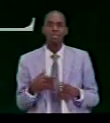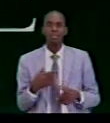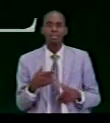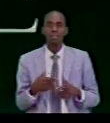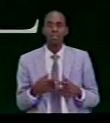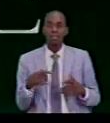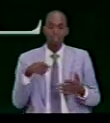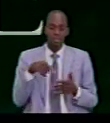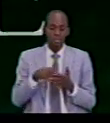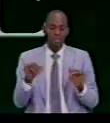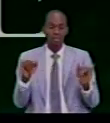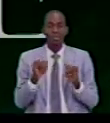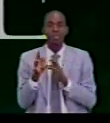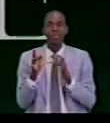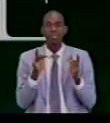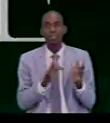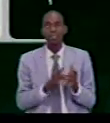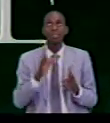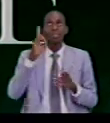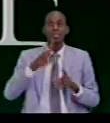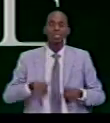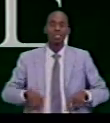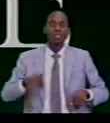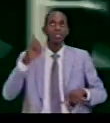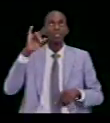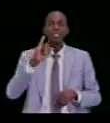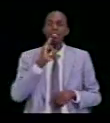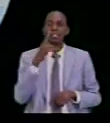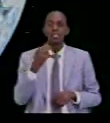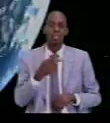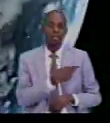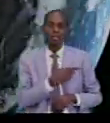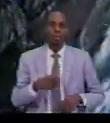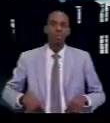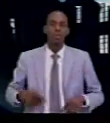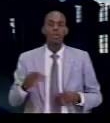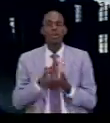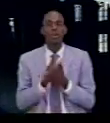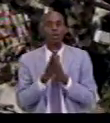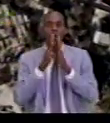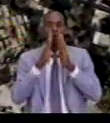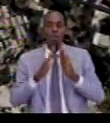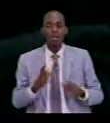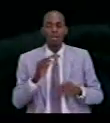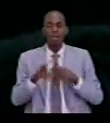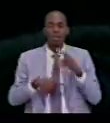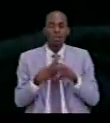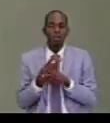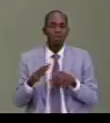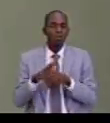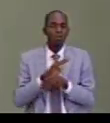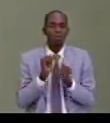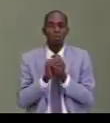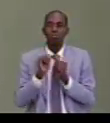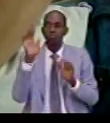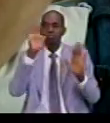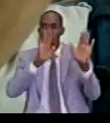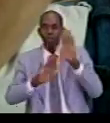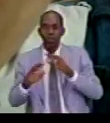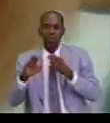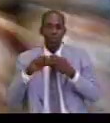same Jesus, He is the Prince of Peace. In a world full of chaos and pain,